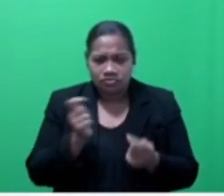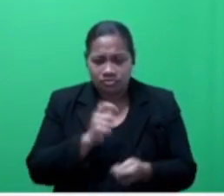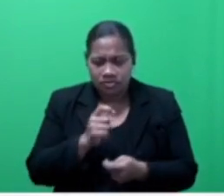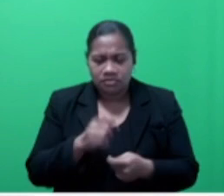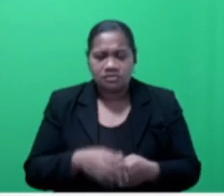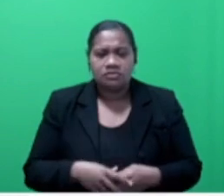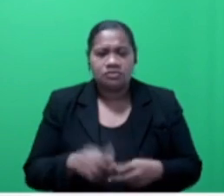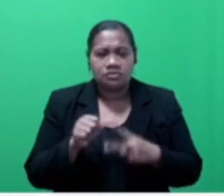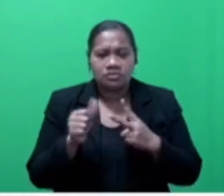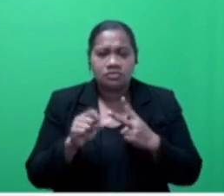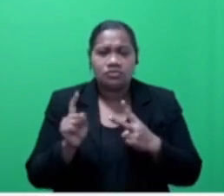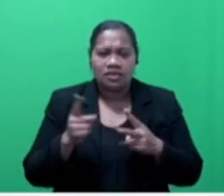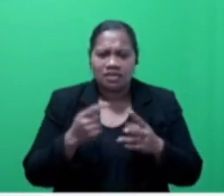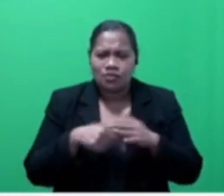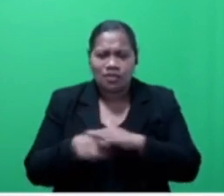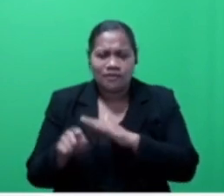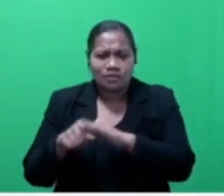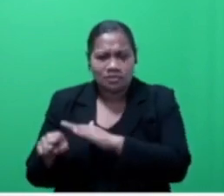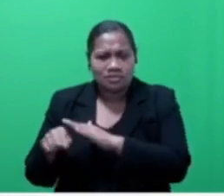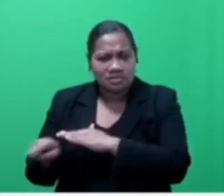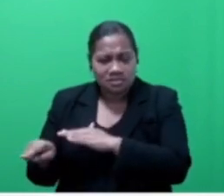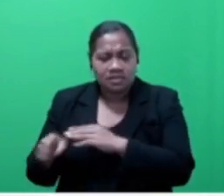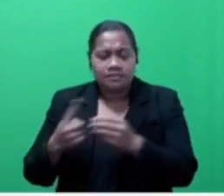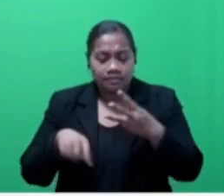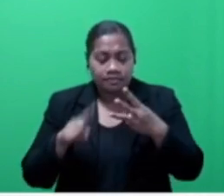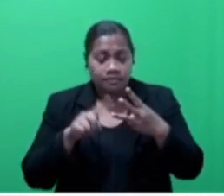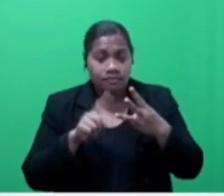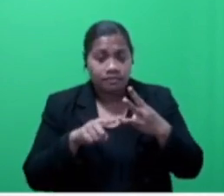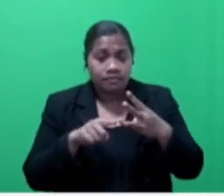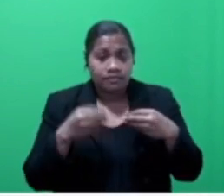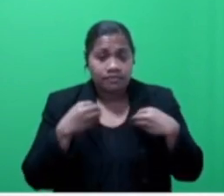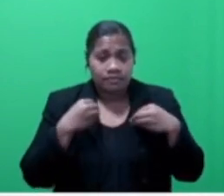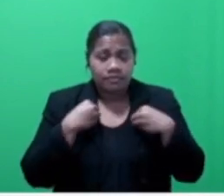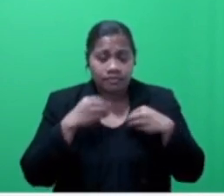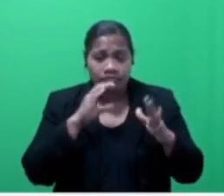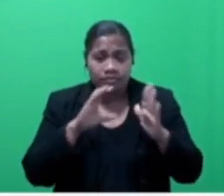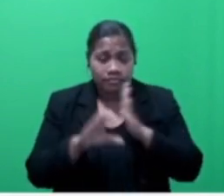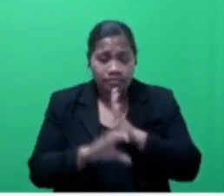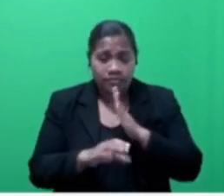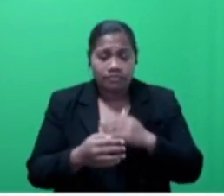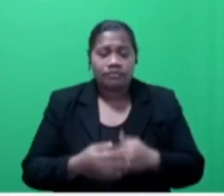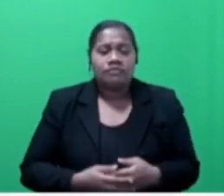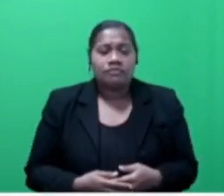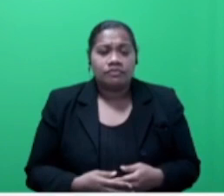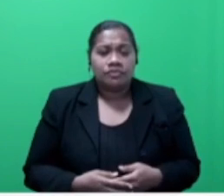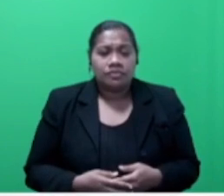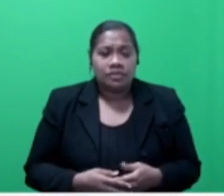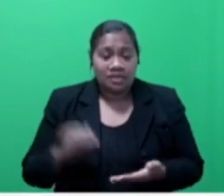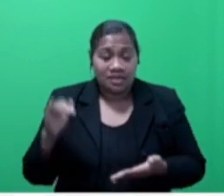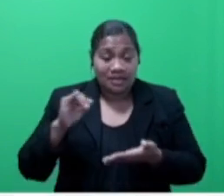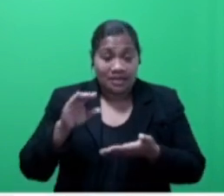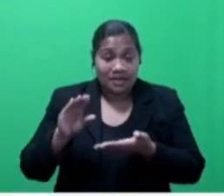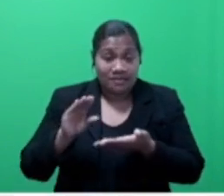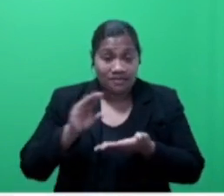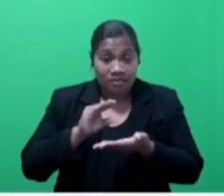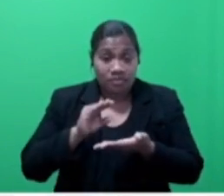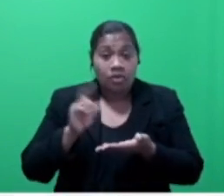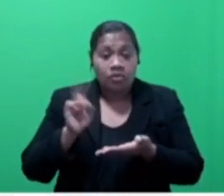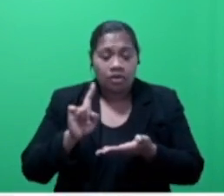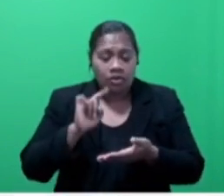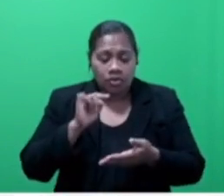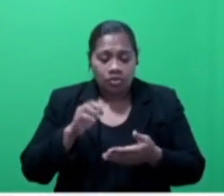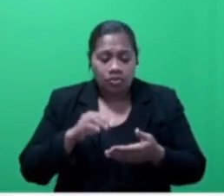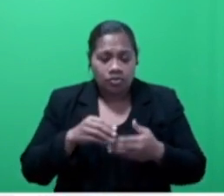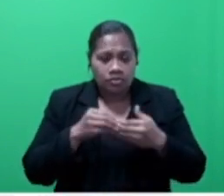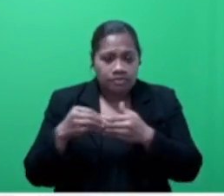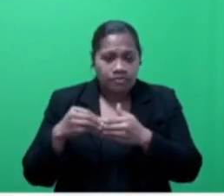in refugee inflows. Lastly, weaker business confidence and high investment uncertainty will lead to a tighter global financial